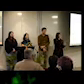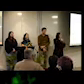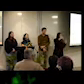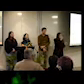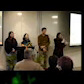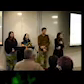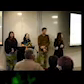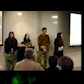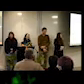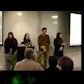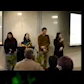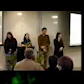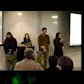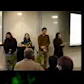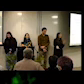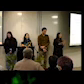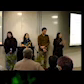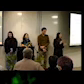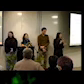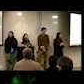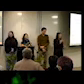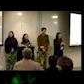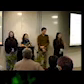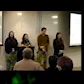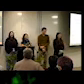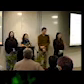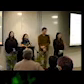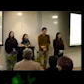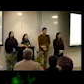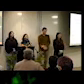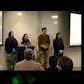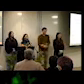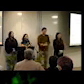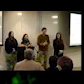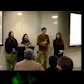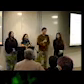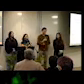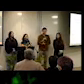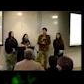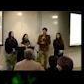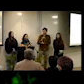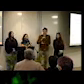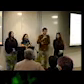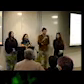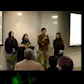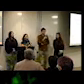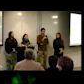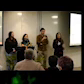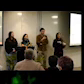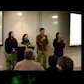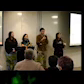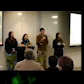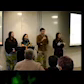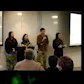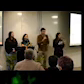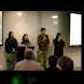all to get our children and grandchildren off these devices, sort of at bedtime. Yeah, I think I can start with that